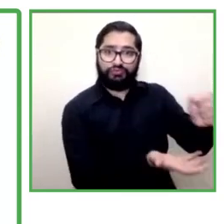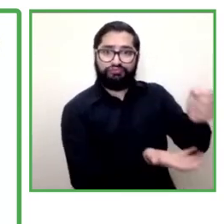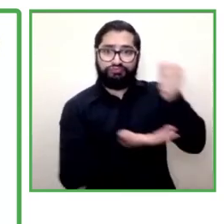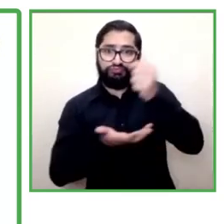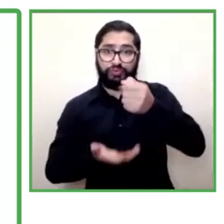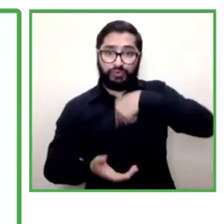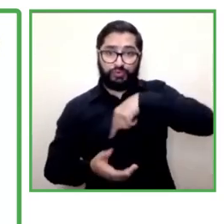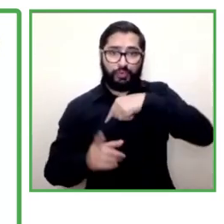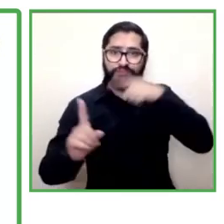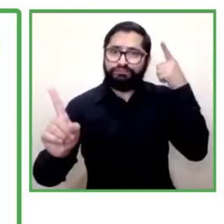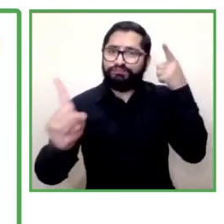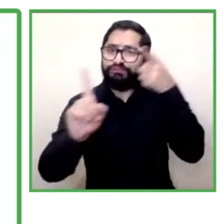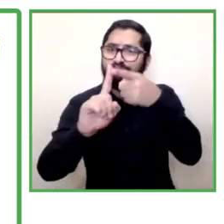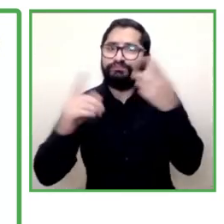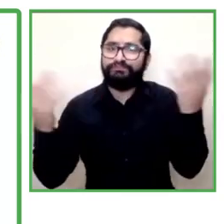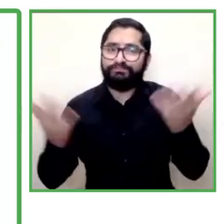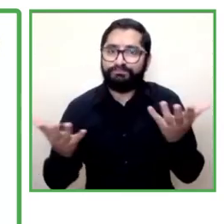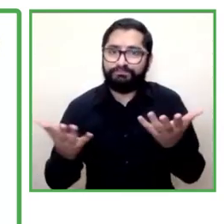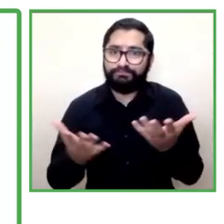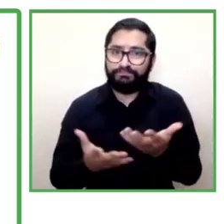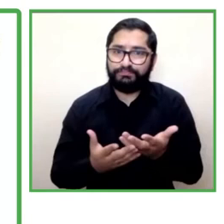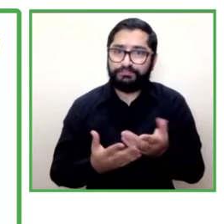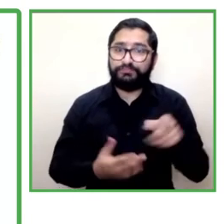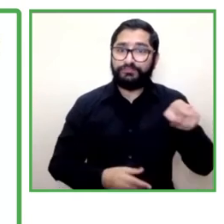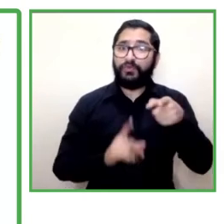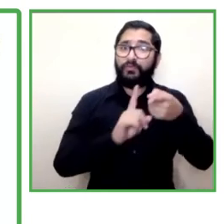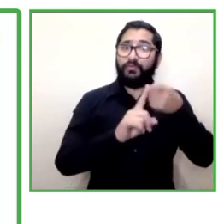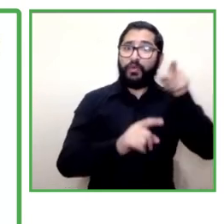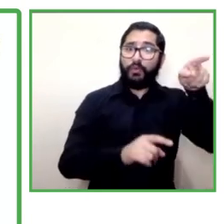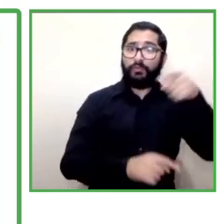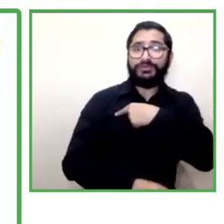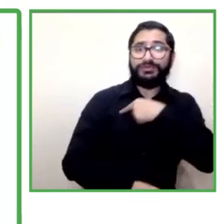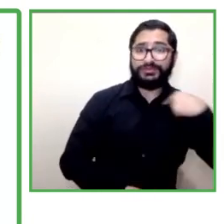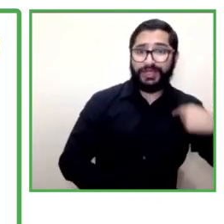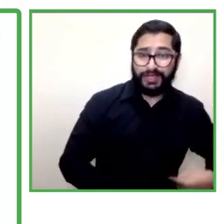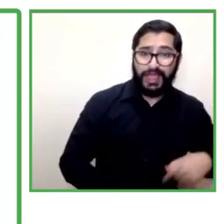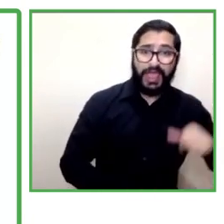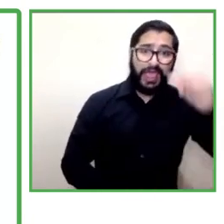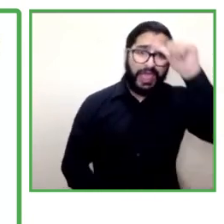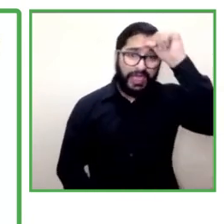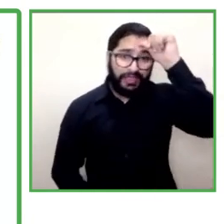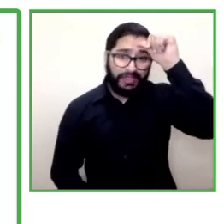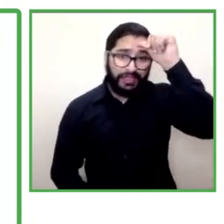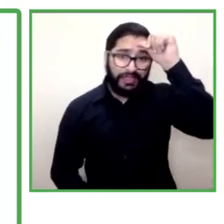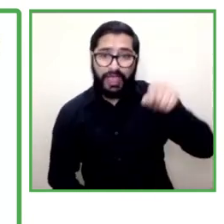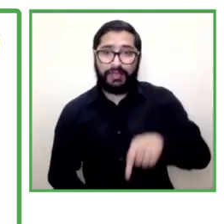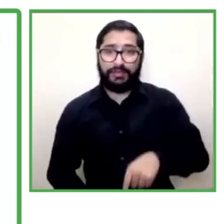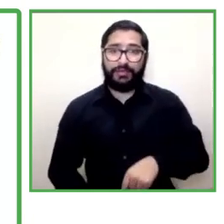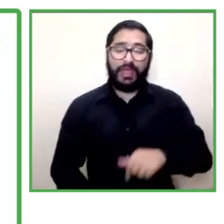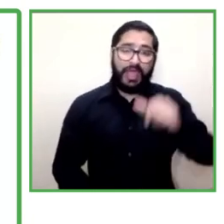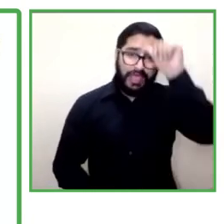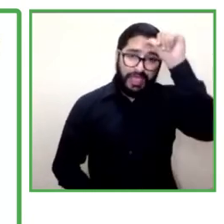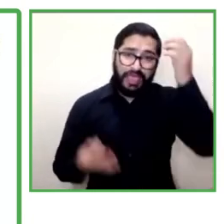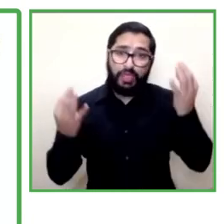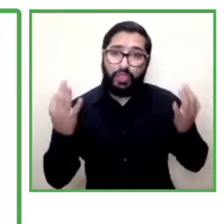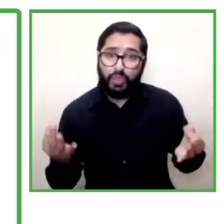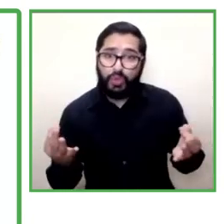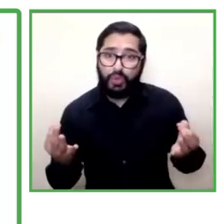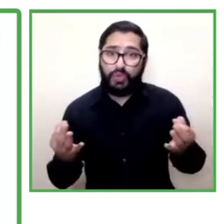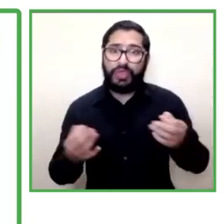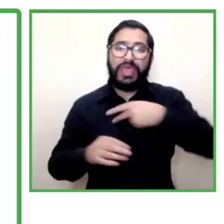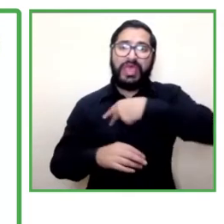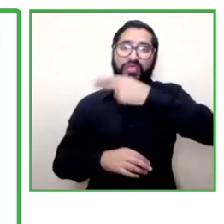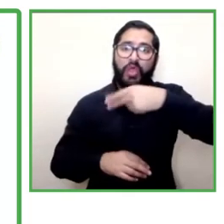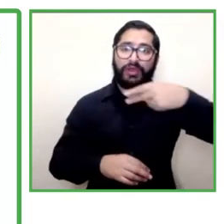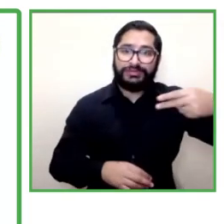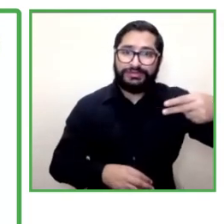Indonesia in a couple of months. And from here, we want to go to major European markets as well as Latin America. And if